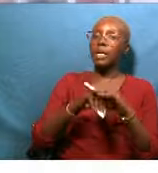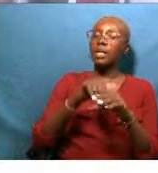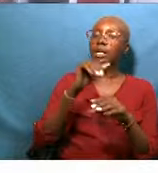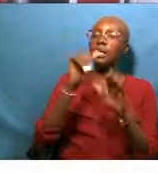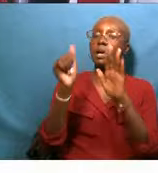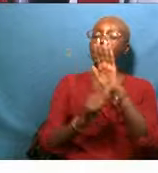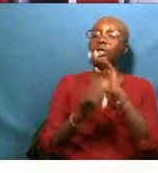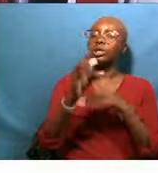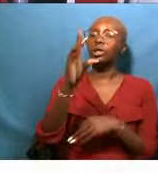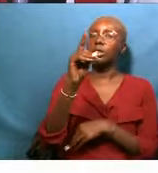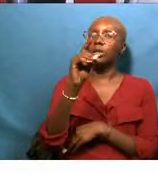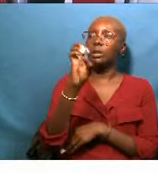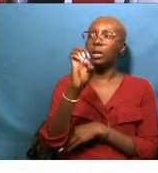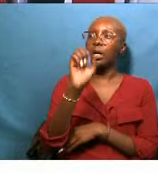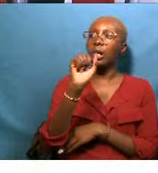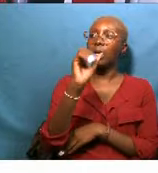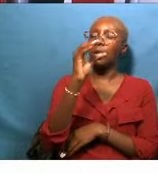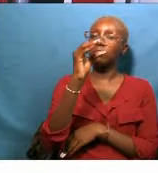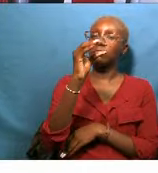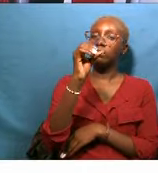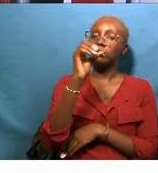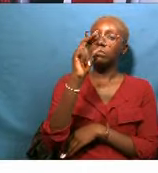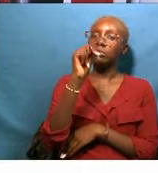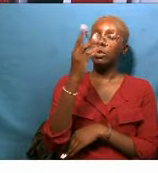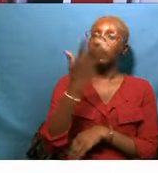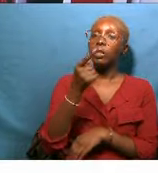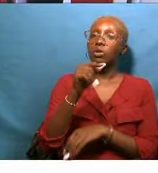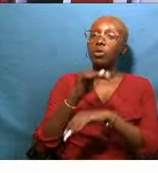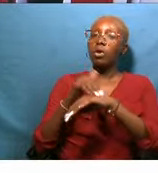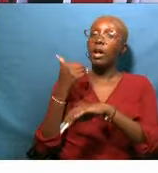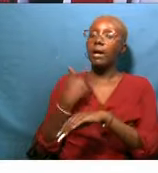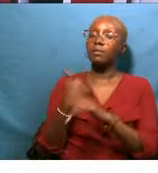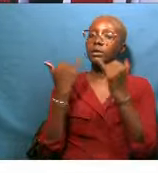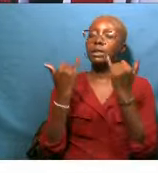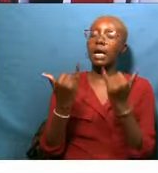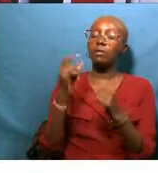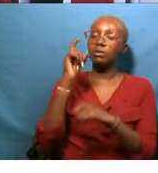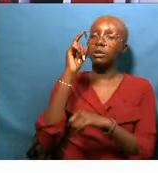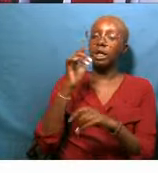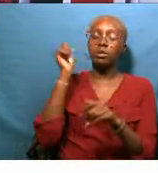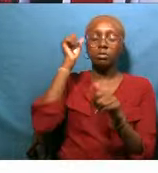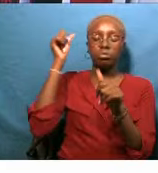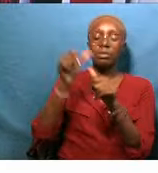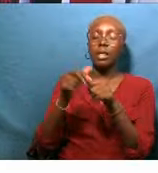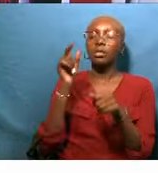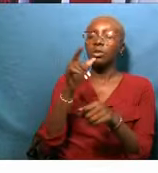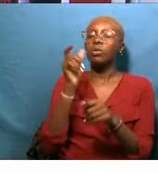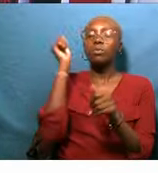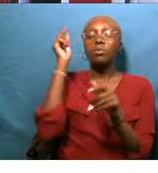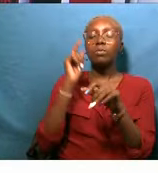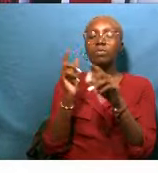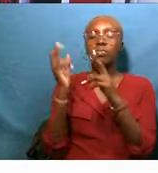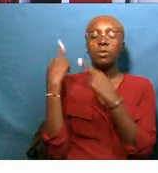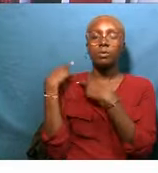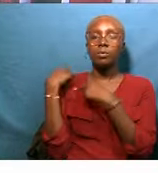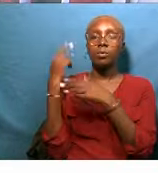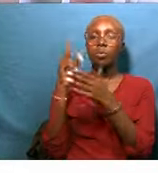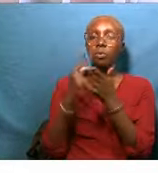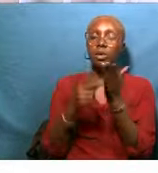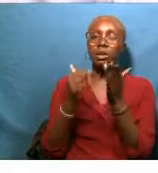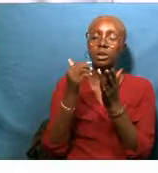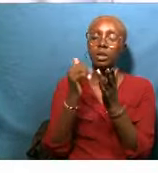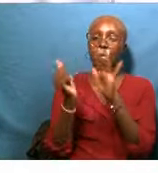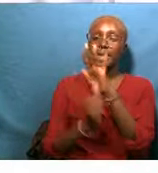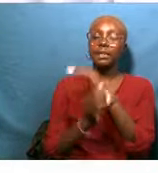archdeacon to which you have been called. Let us now remind you of the duties of an archdeacon so that